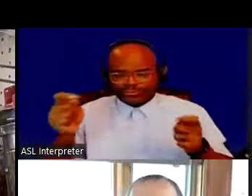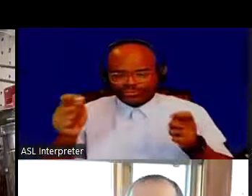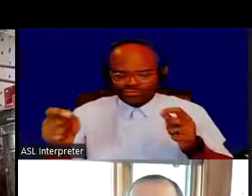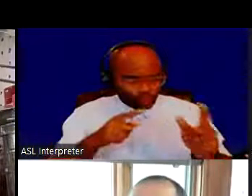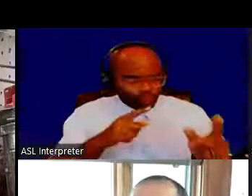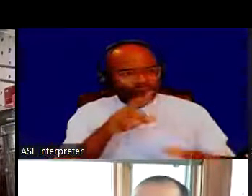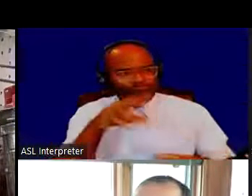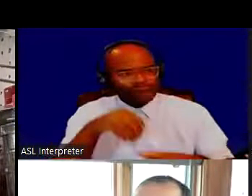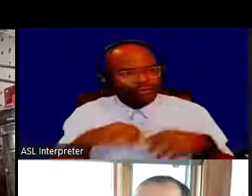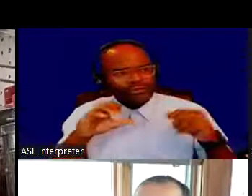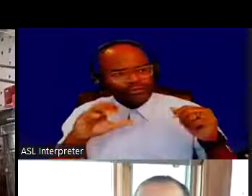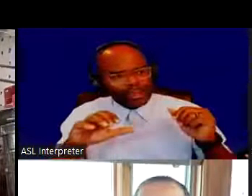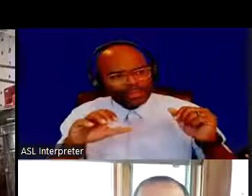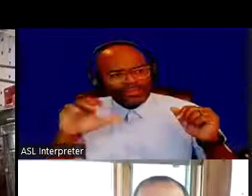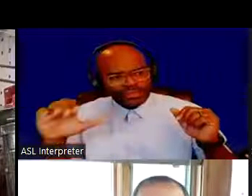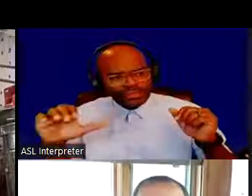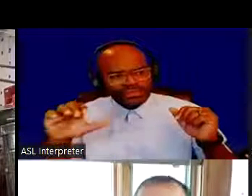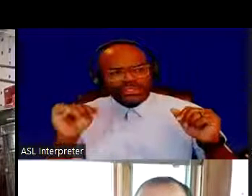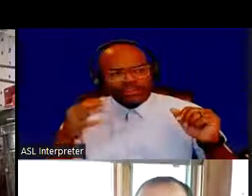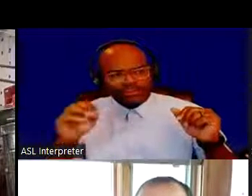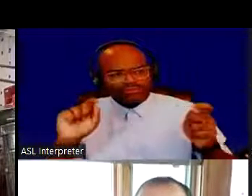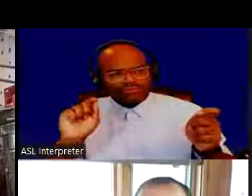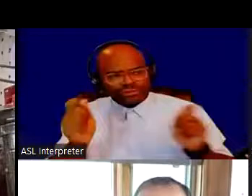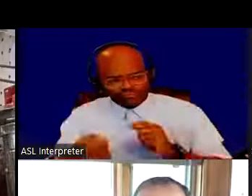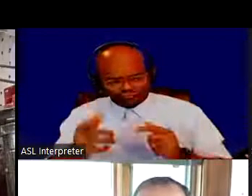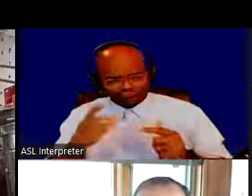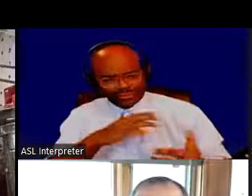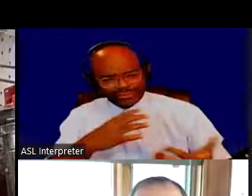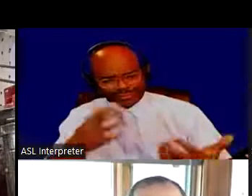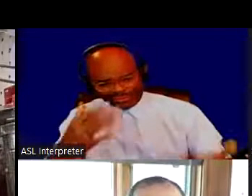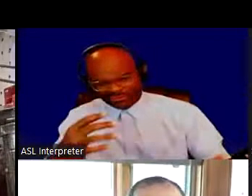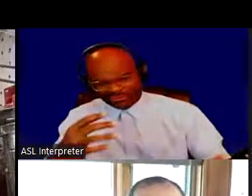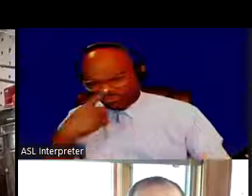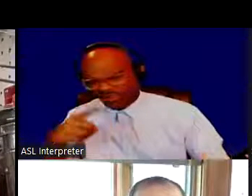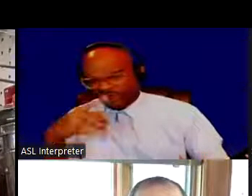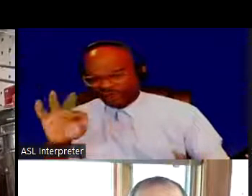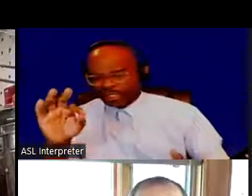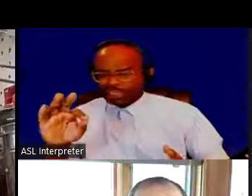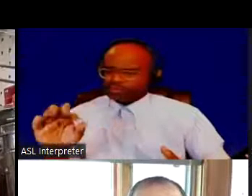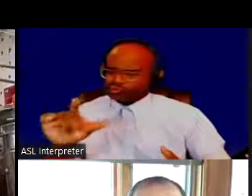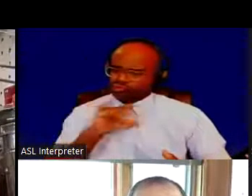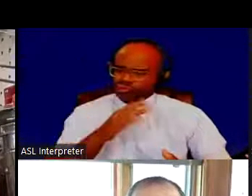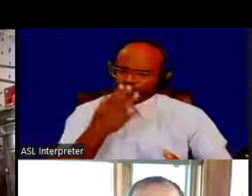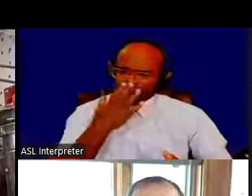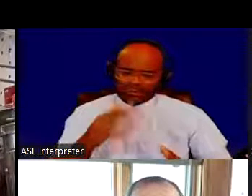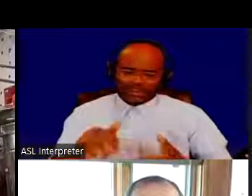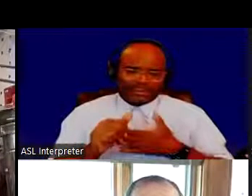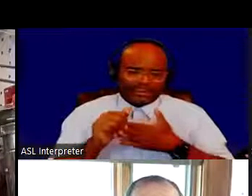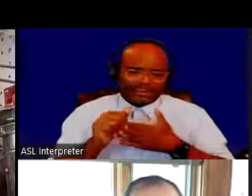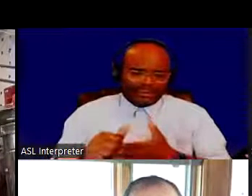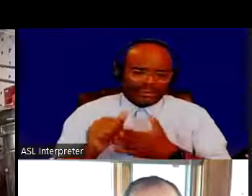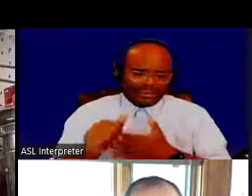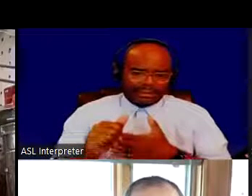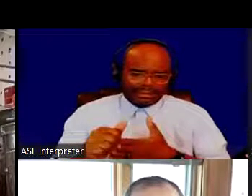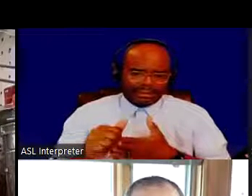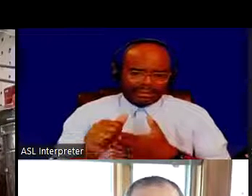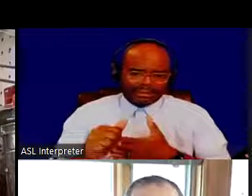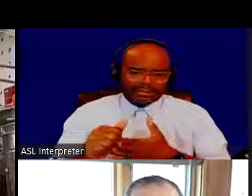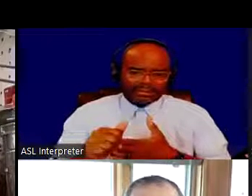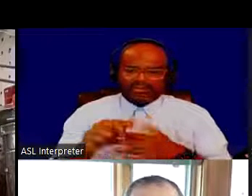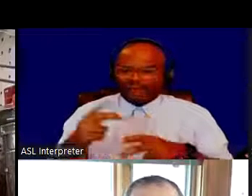work and try to find real world guidance, practical guidance on how to